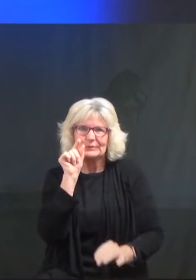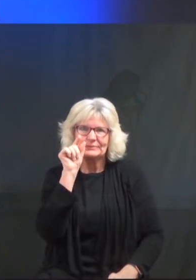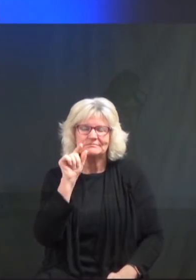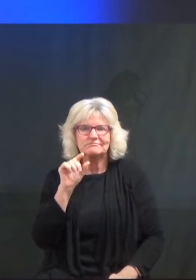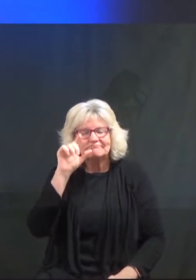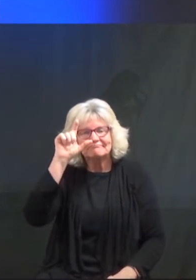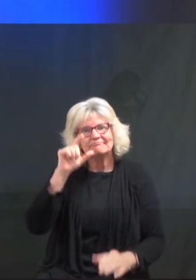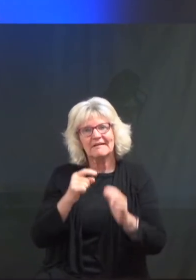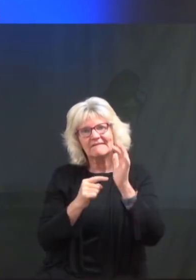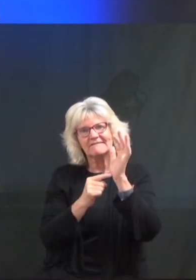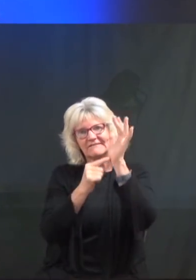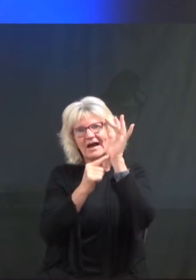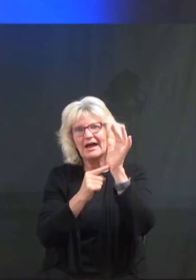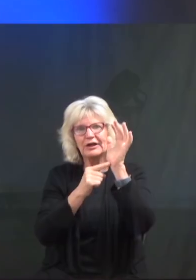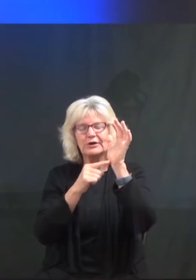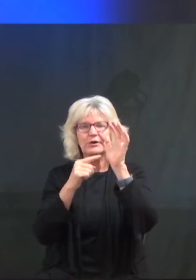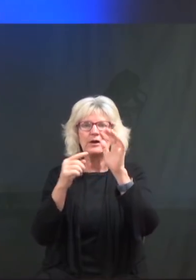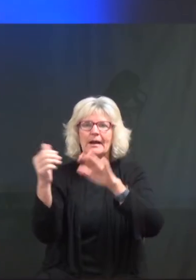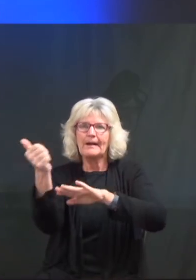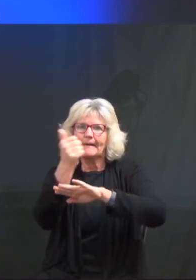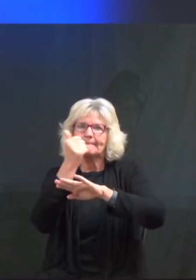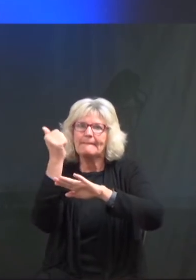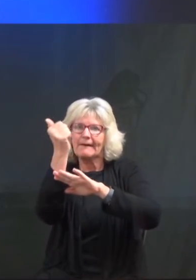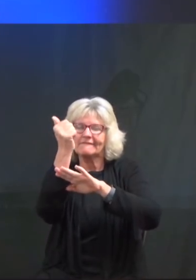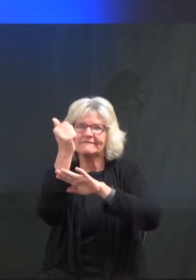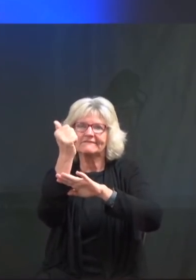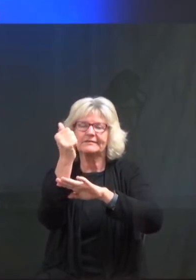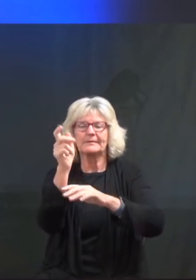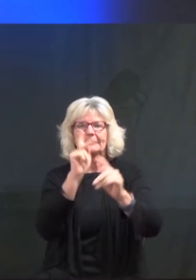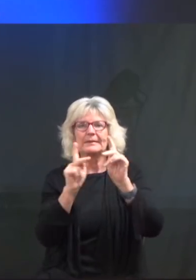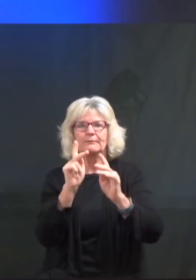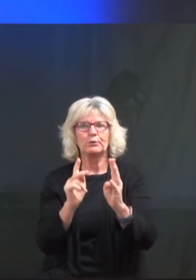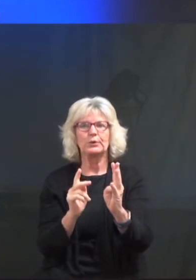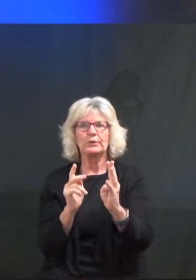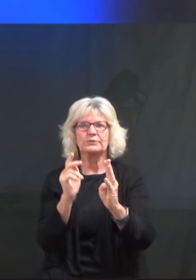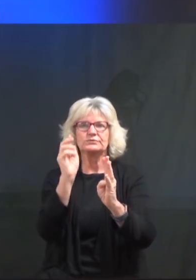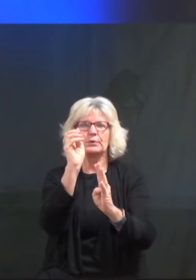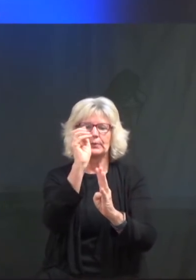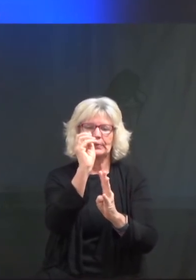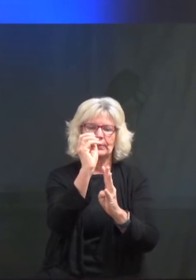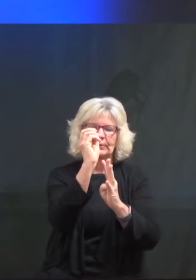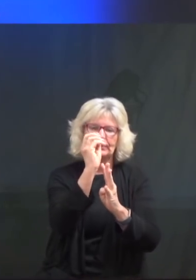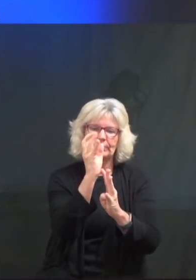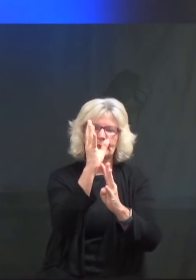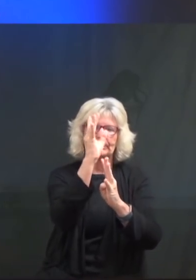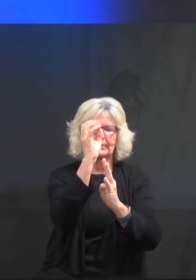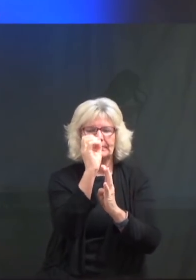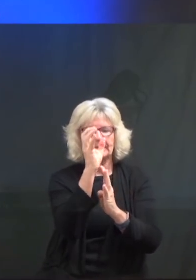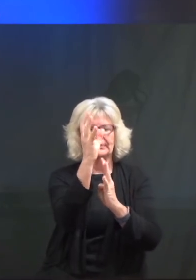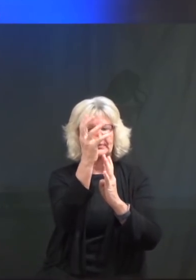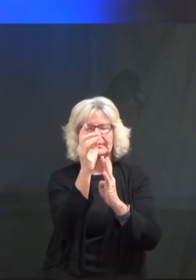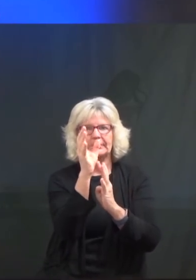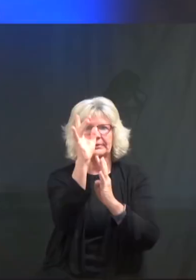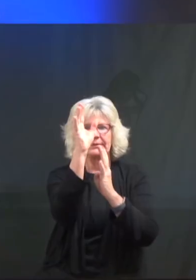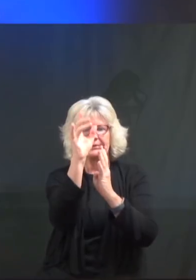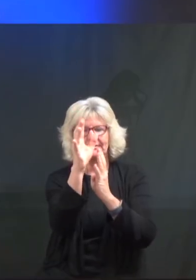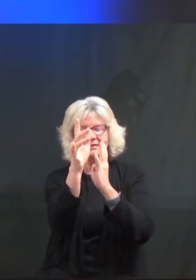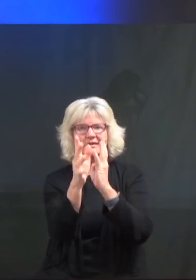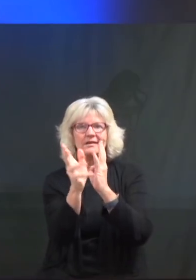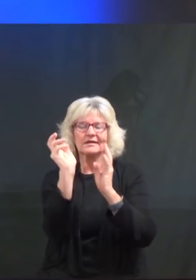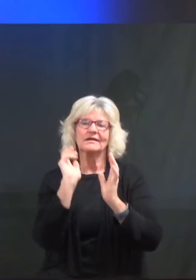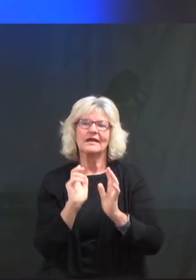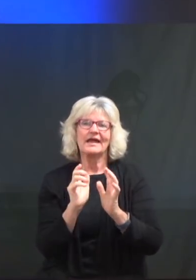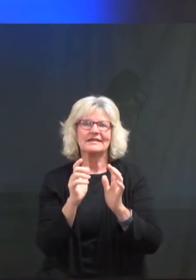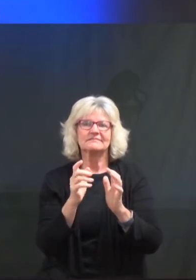above their heads as they all of a sudden were baptized in the Spirit, and they began to speak in languages that they